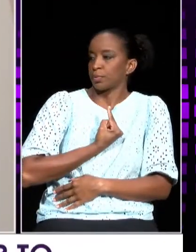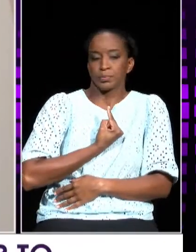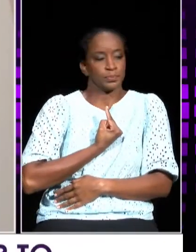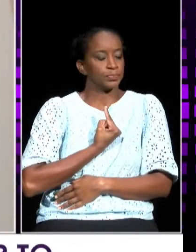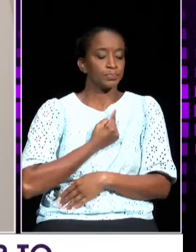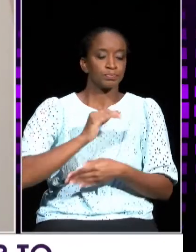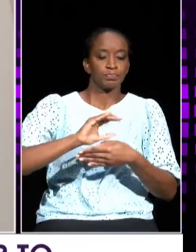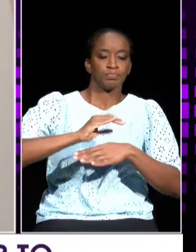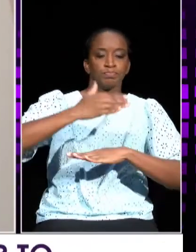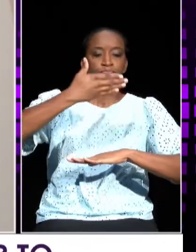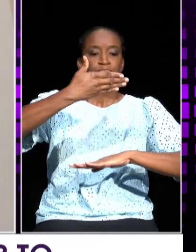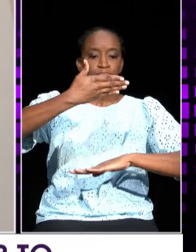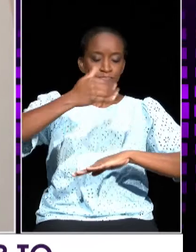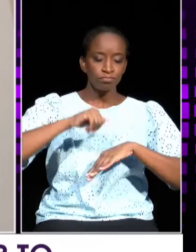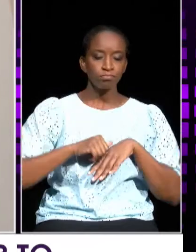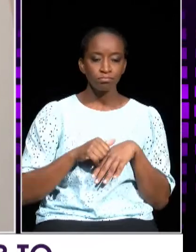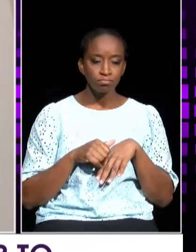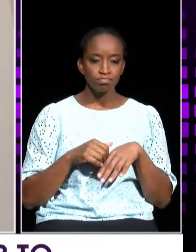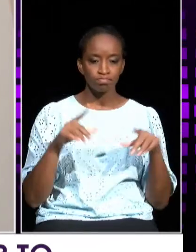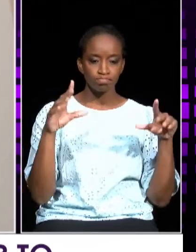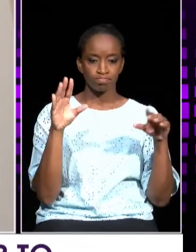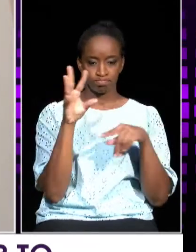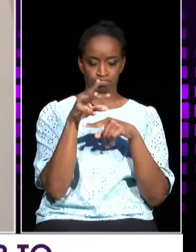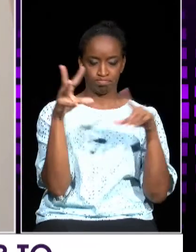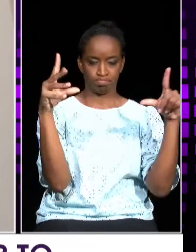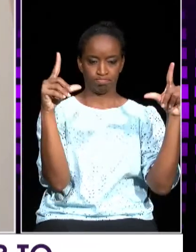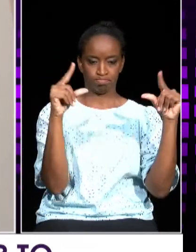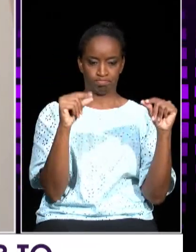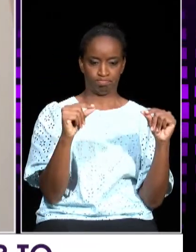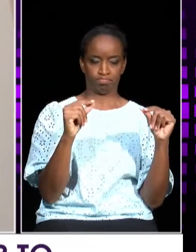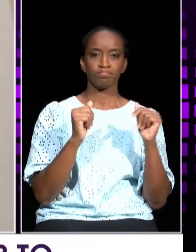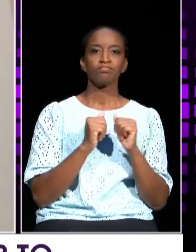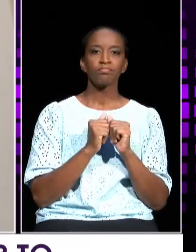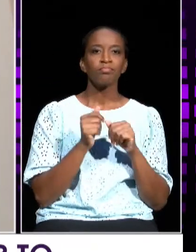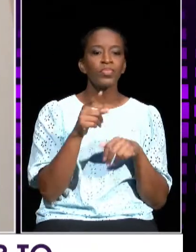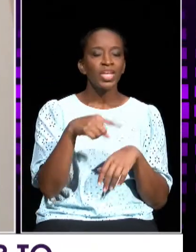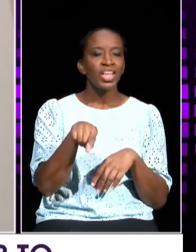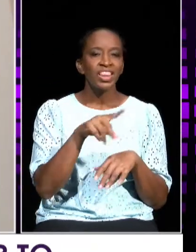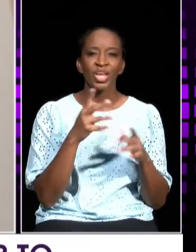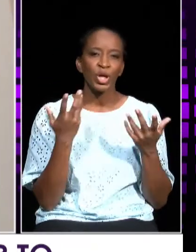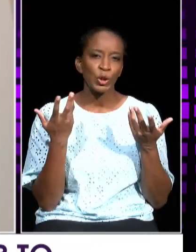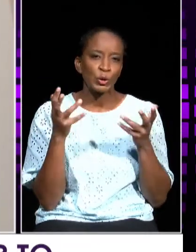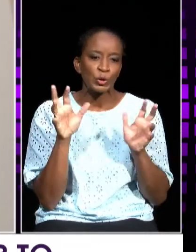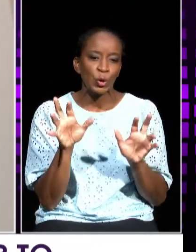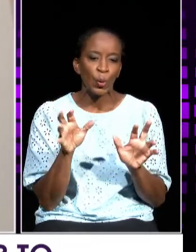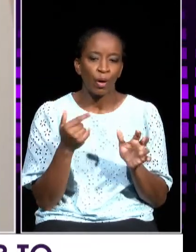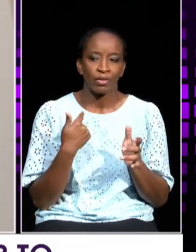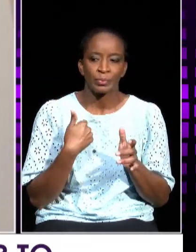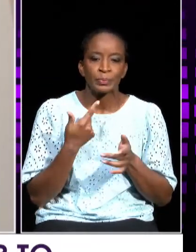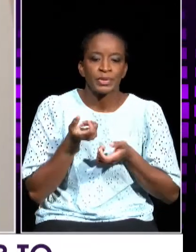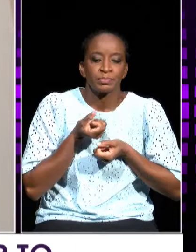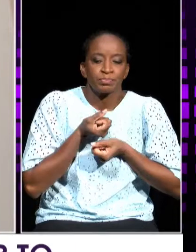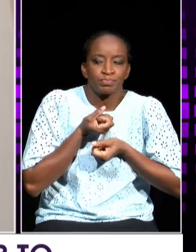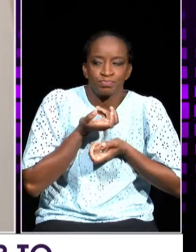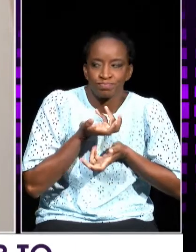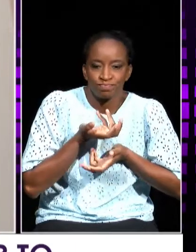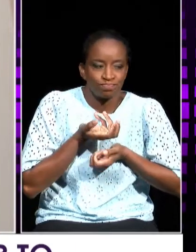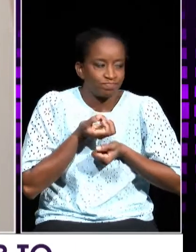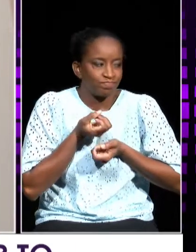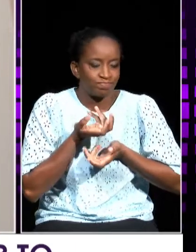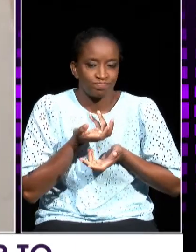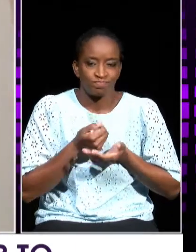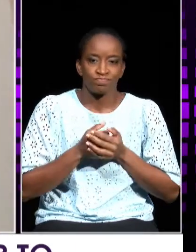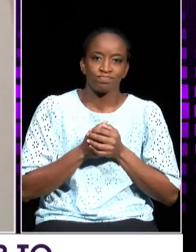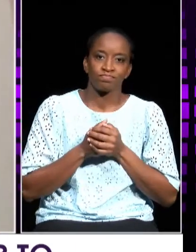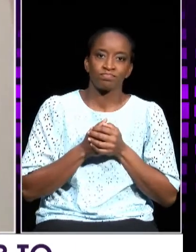did not necessarily want to talk over the phone, because when they were on the phone, that would mean that